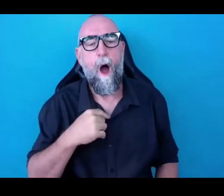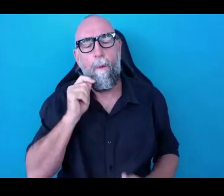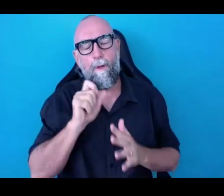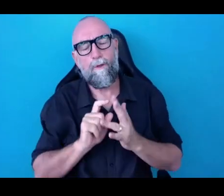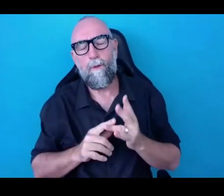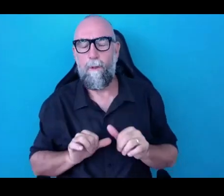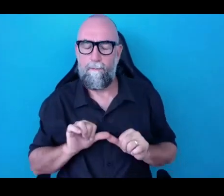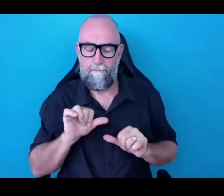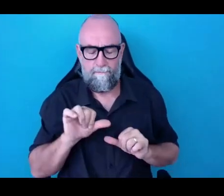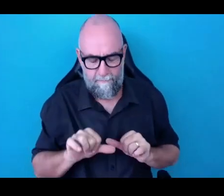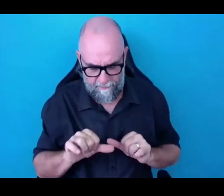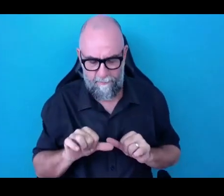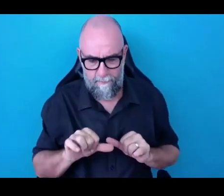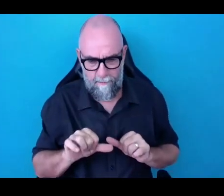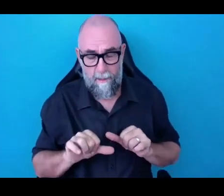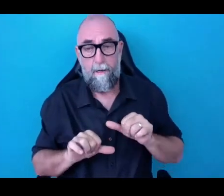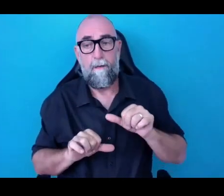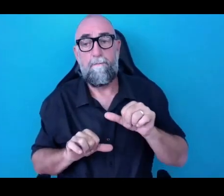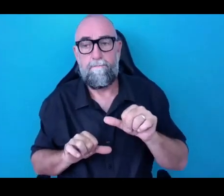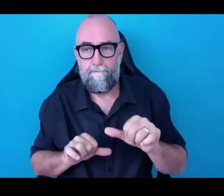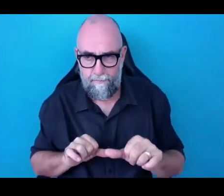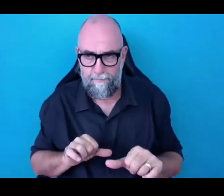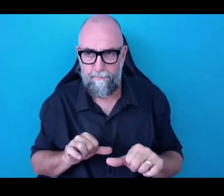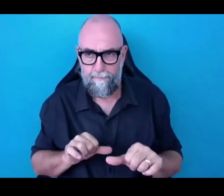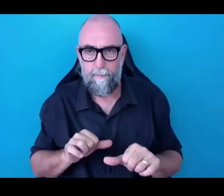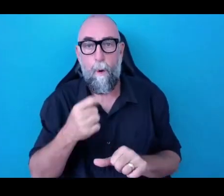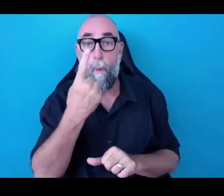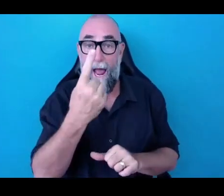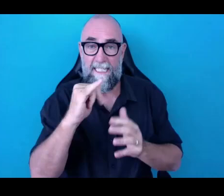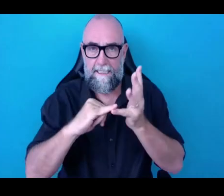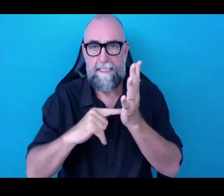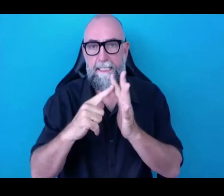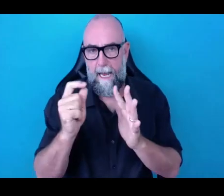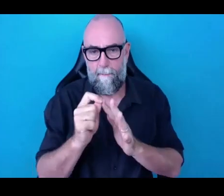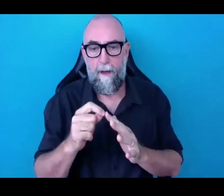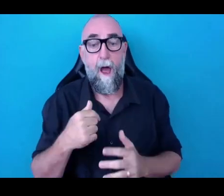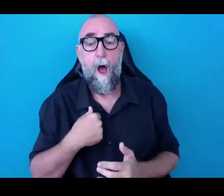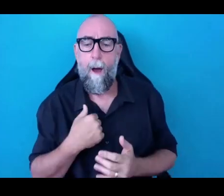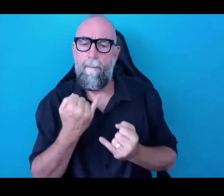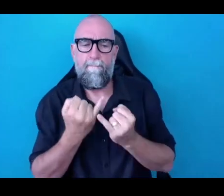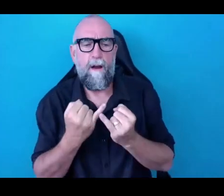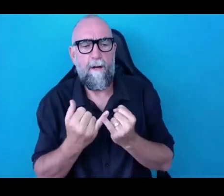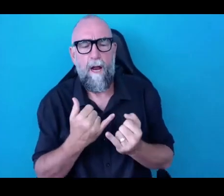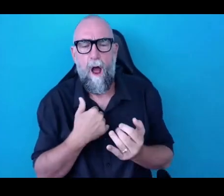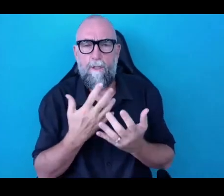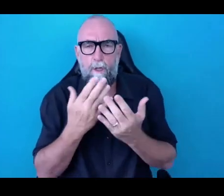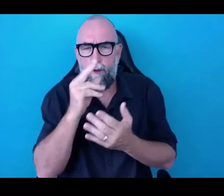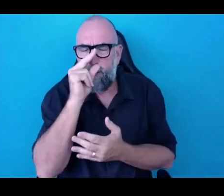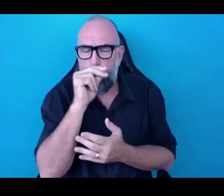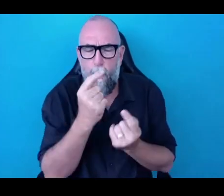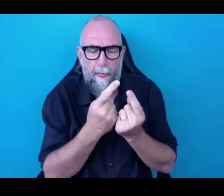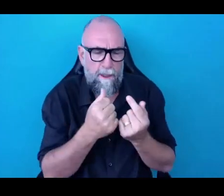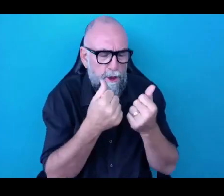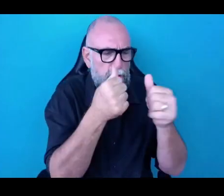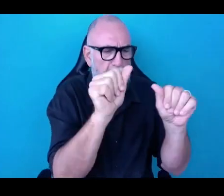really, I take a great sense of pleasure or accomplishment in very small things at the moment, because that's how